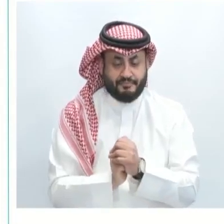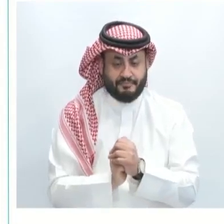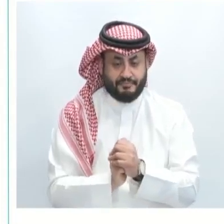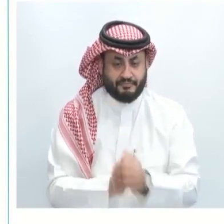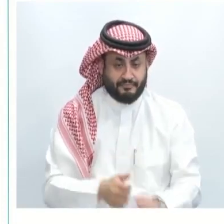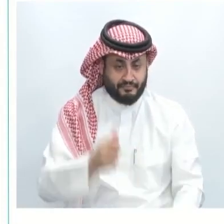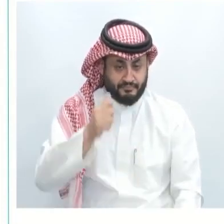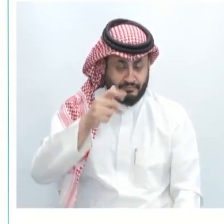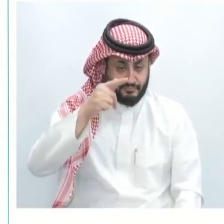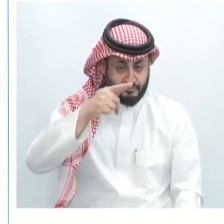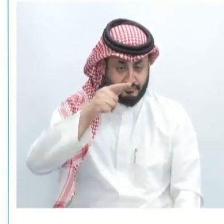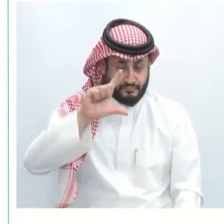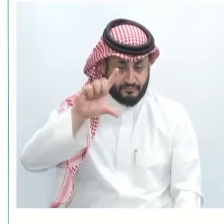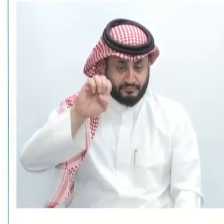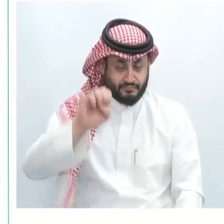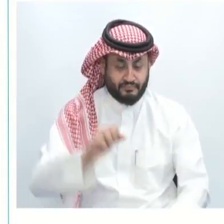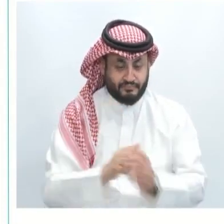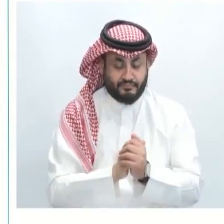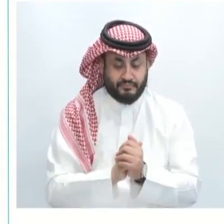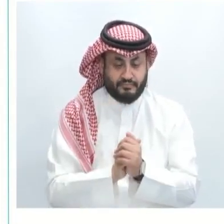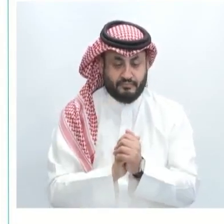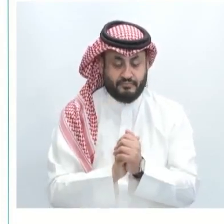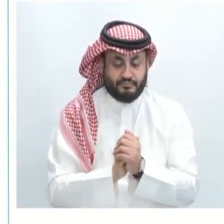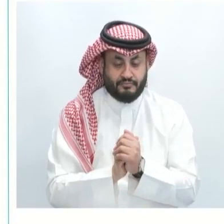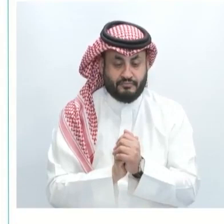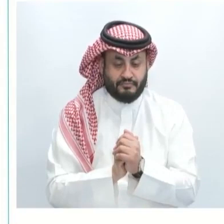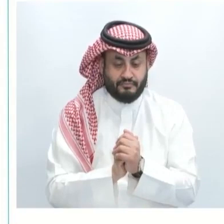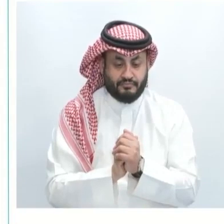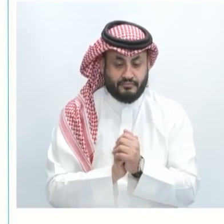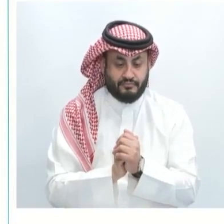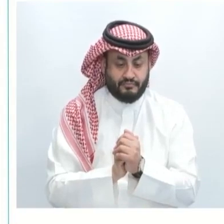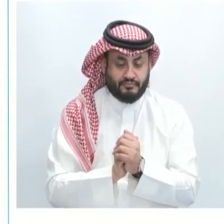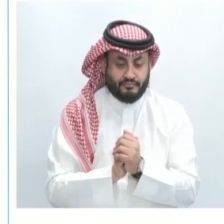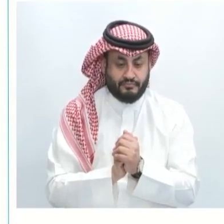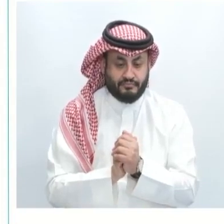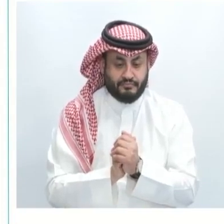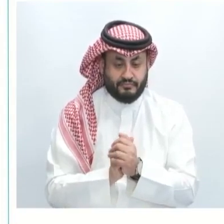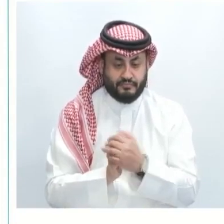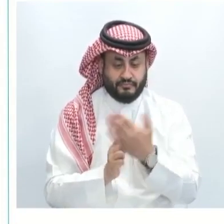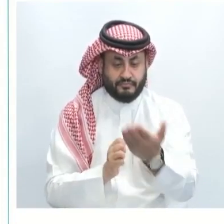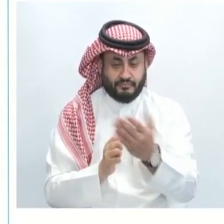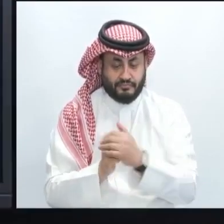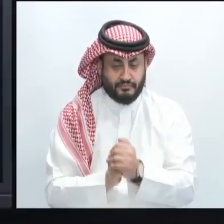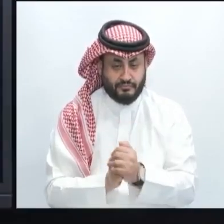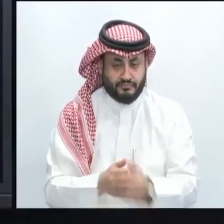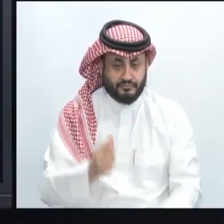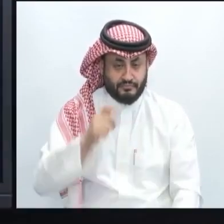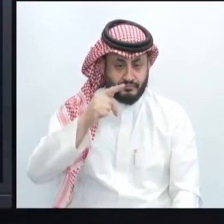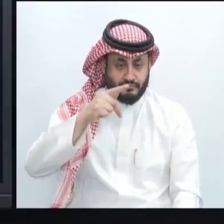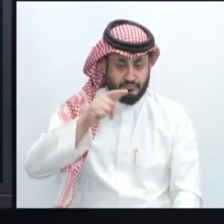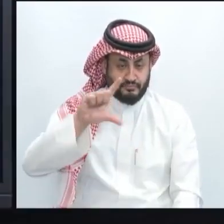me, apple. Apple. So this is an